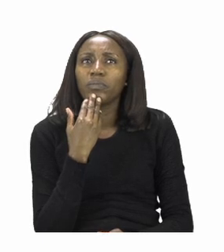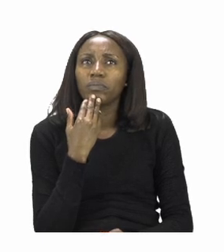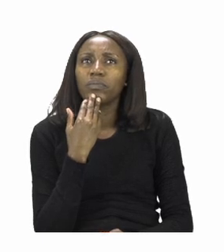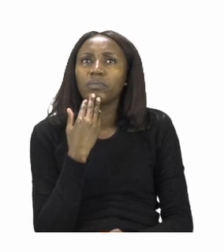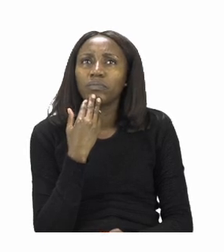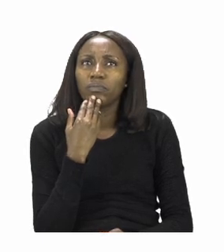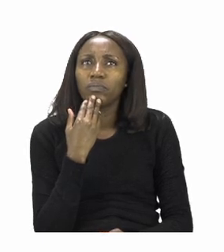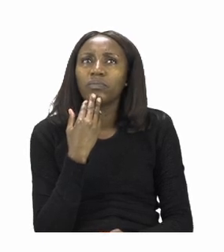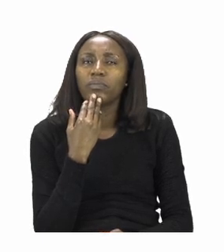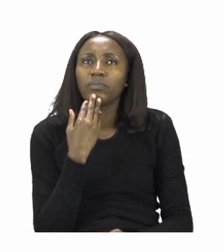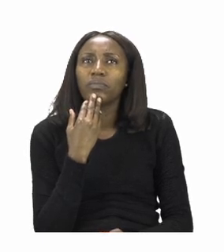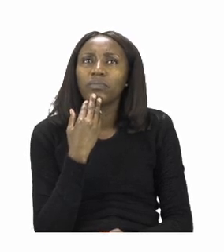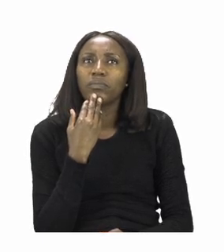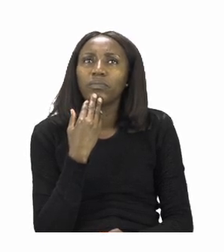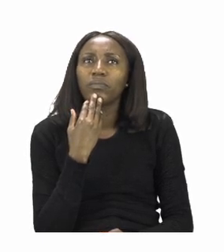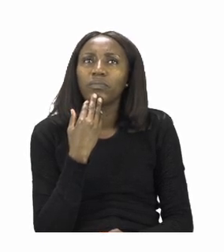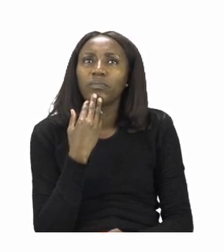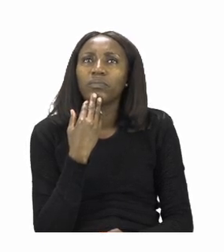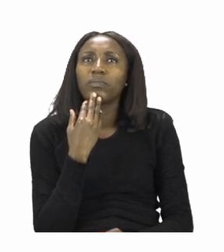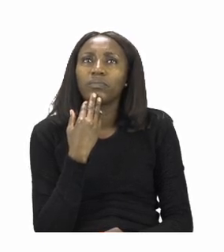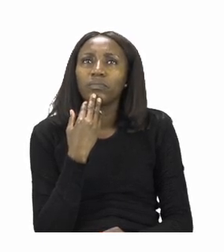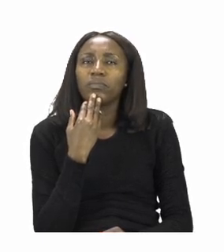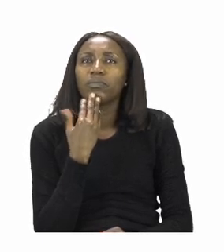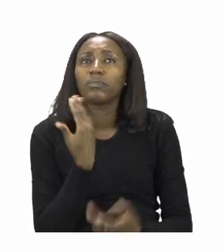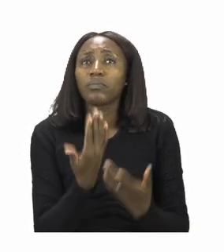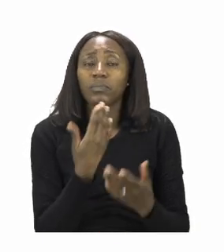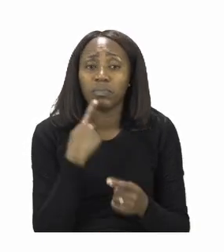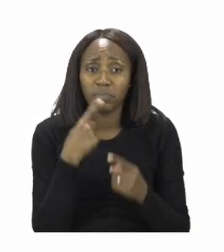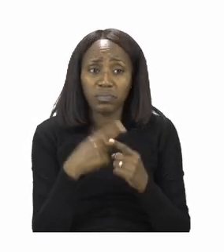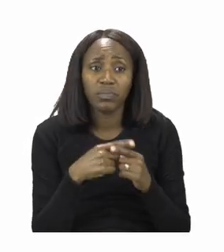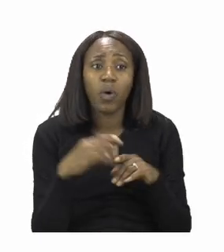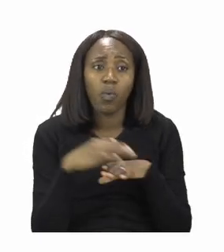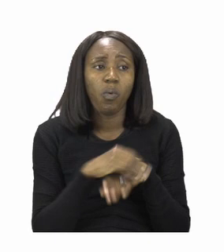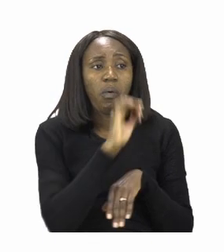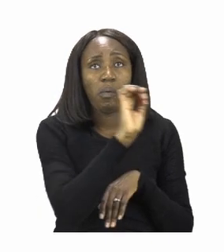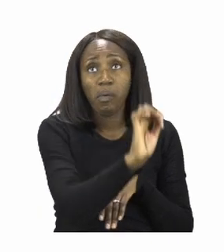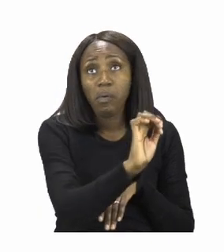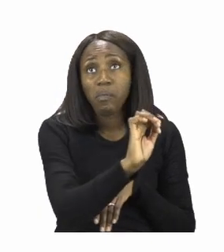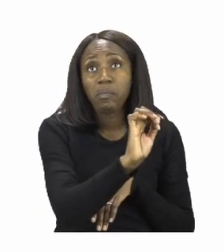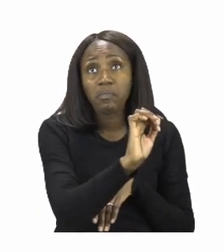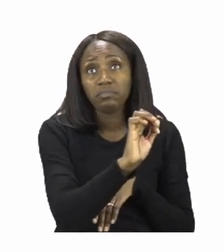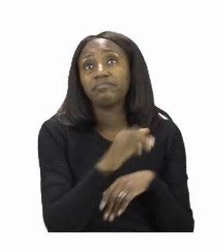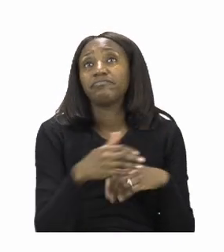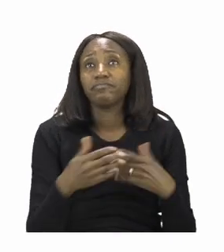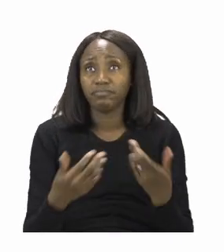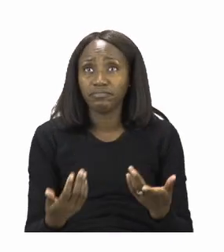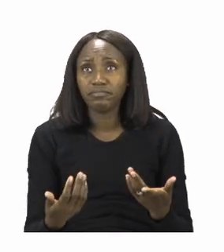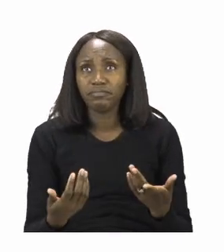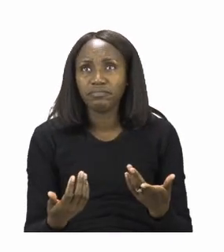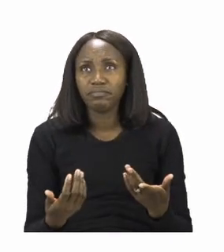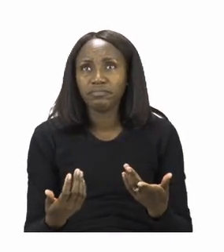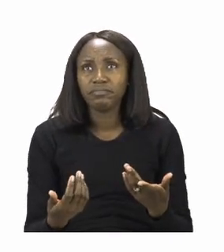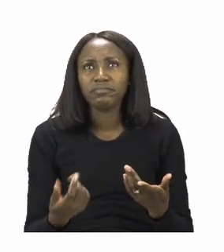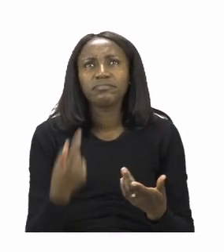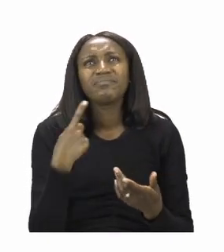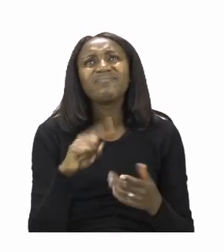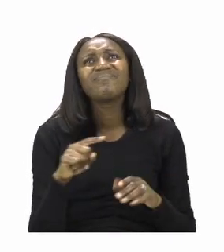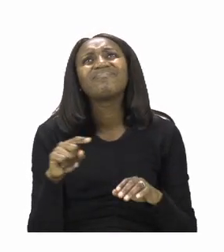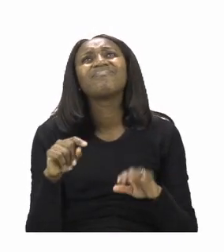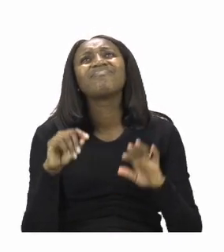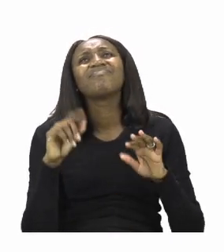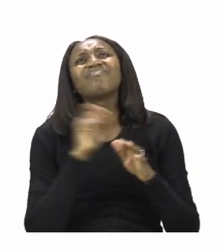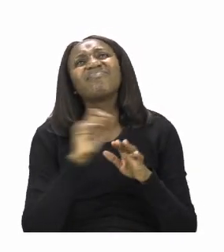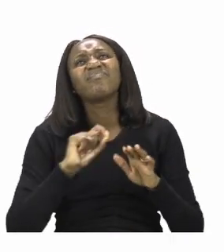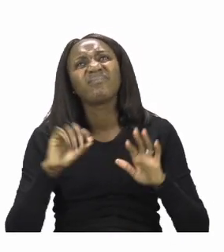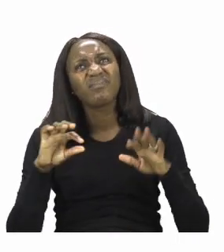Emily's shoes, or they are Emily's shoes. But we need to know how to write